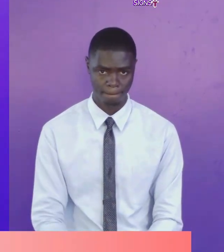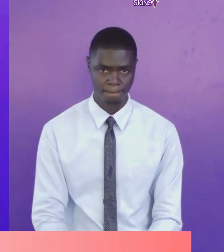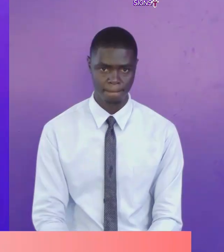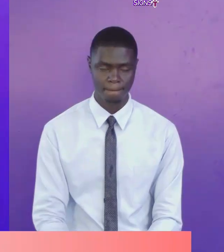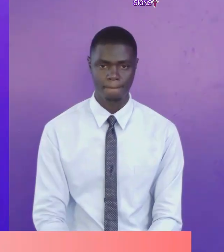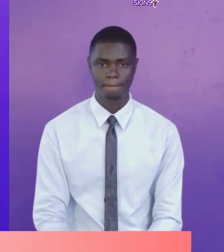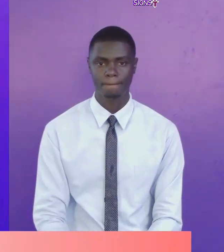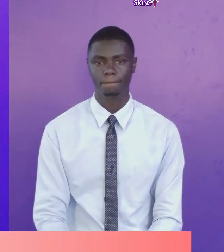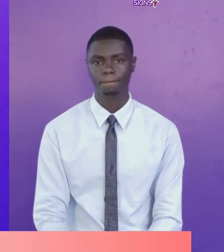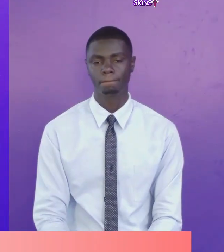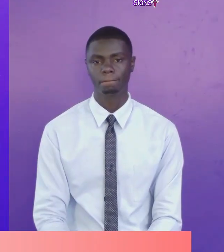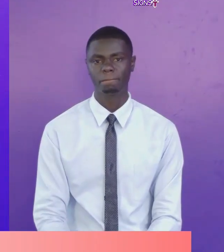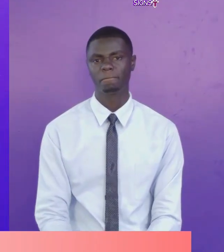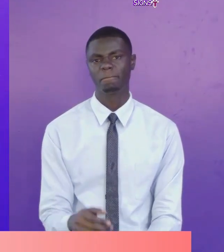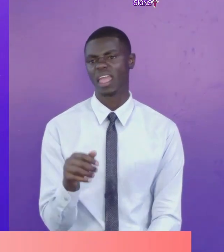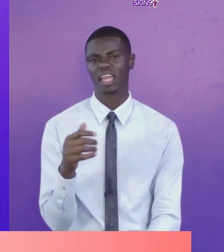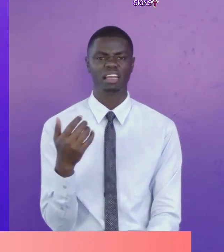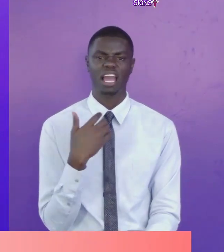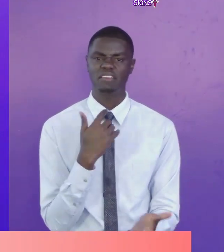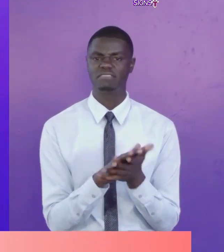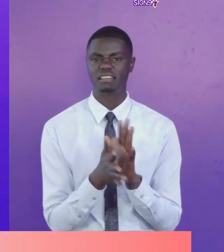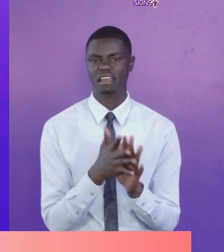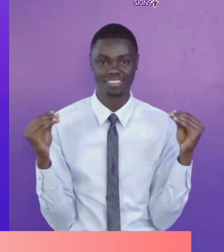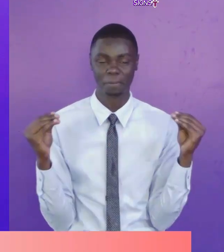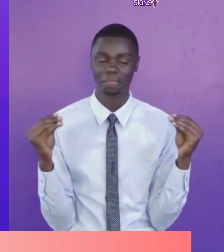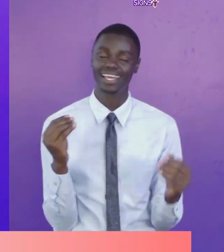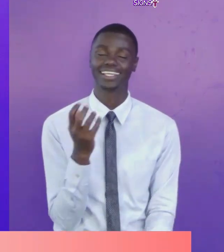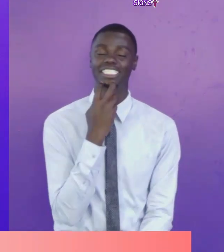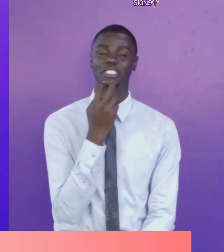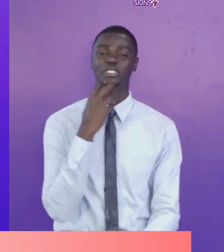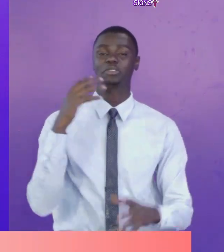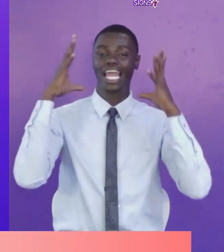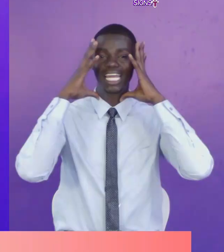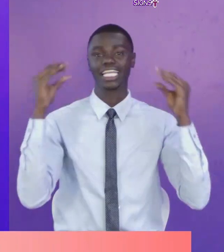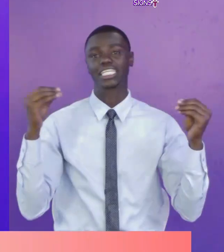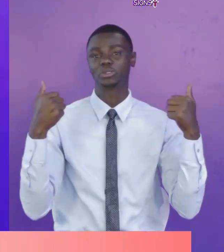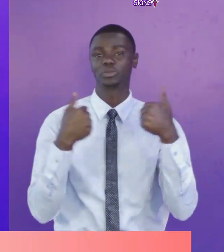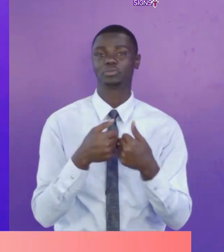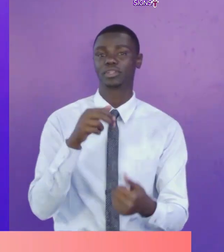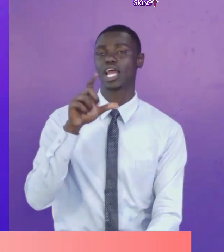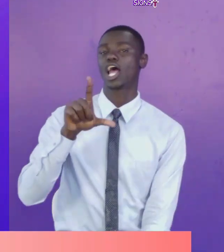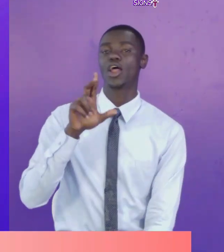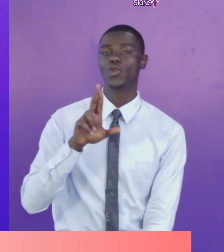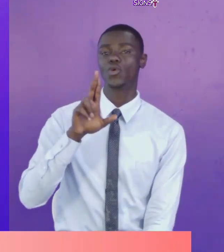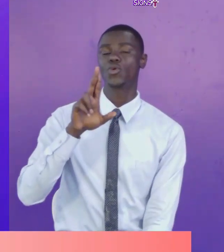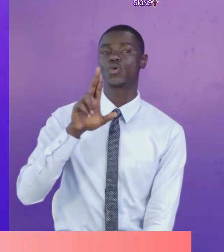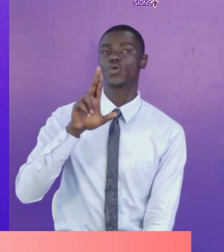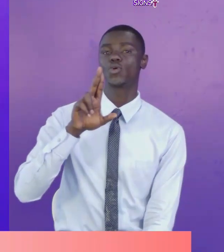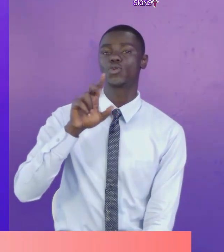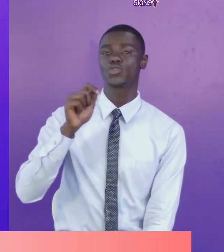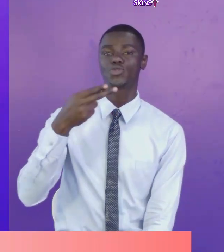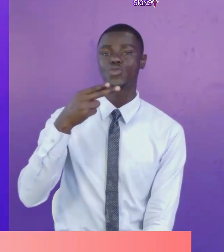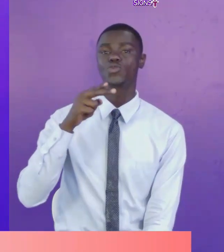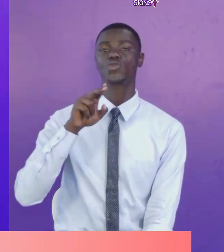there's nothing much to say about this game. With Netherlands versus Lithuania. Goals